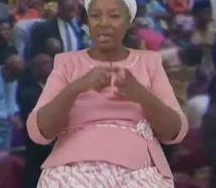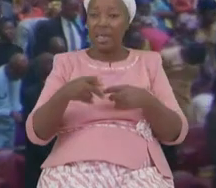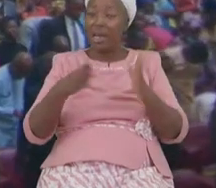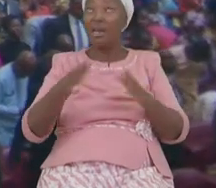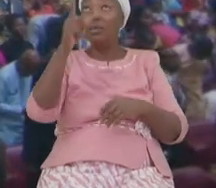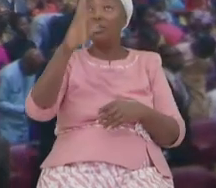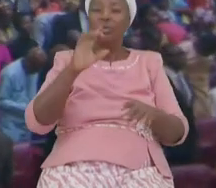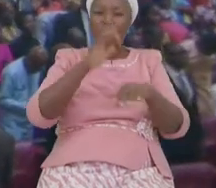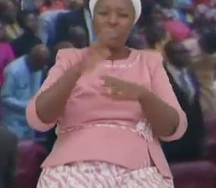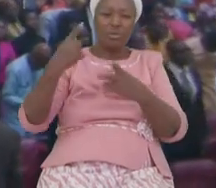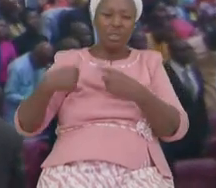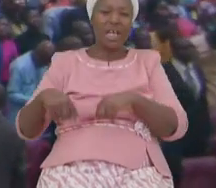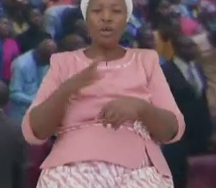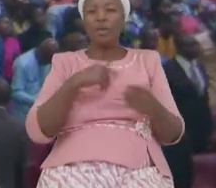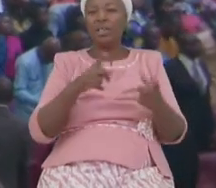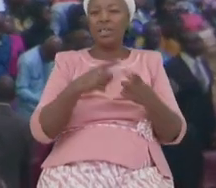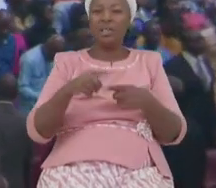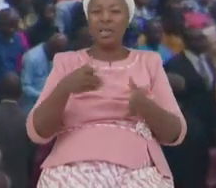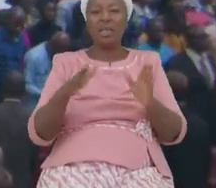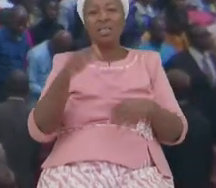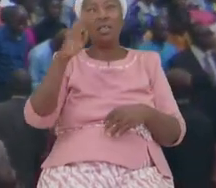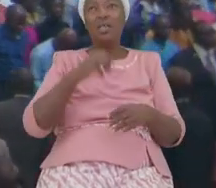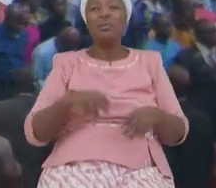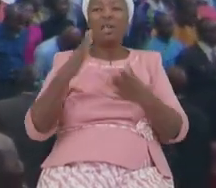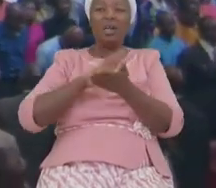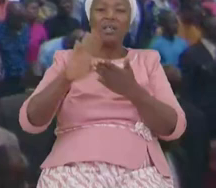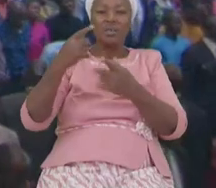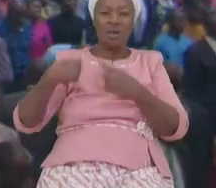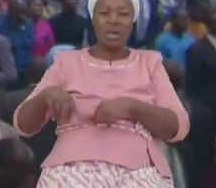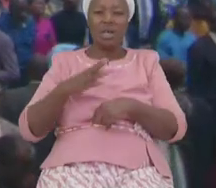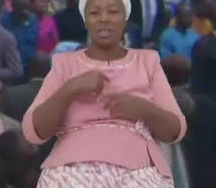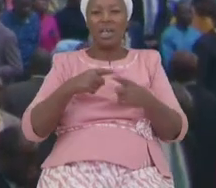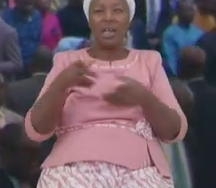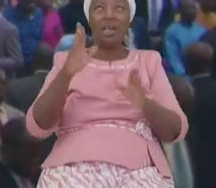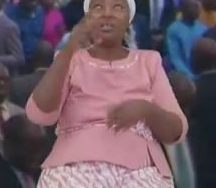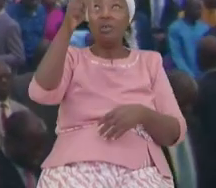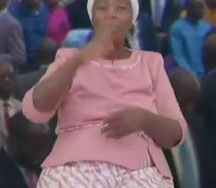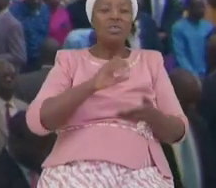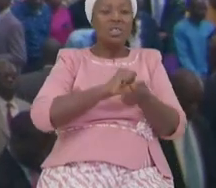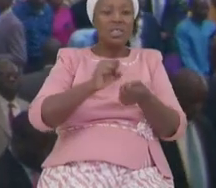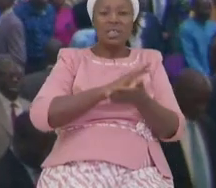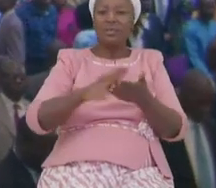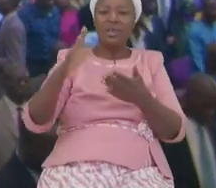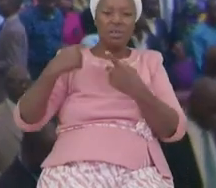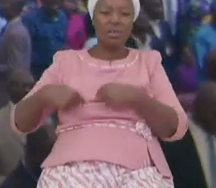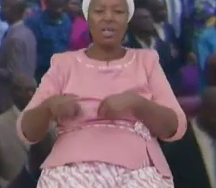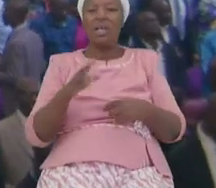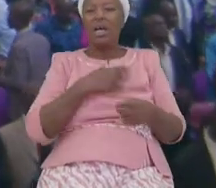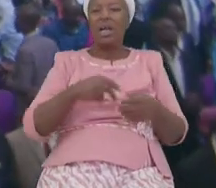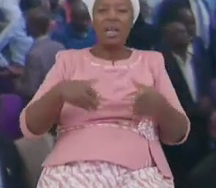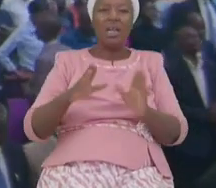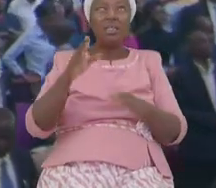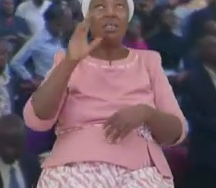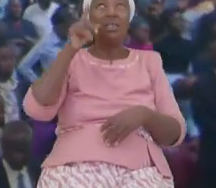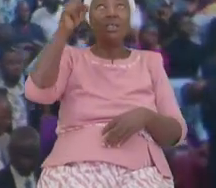your heart, and let him cleanse your heart, and let him sanctify your heart, and let him take away that stony